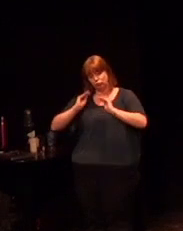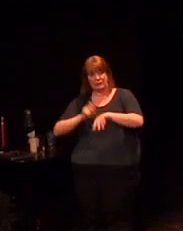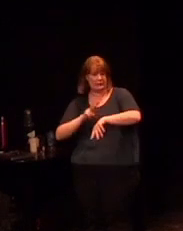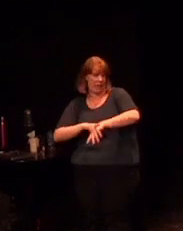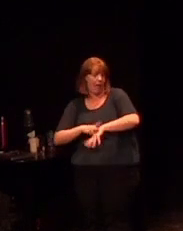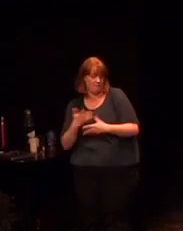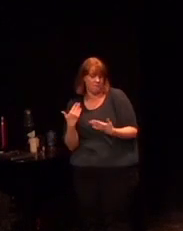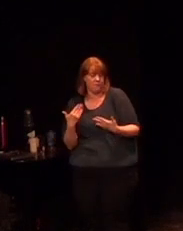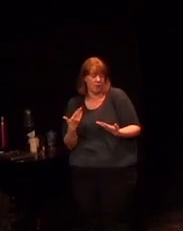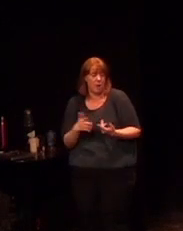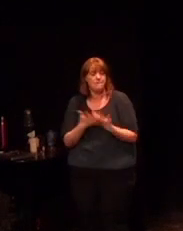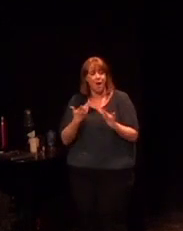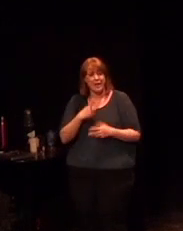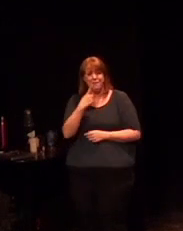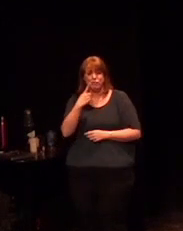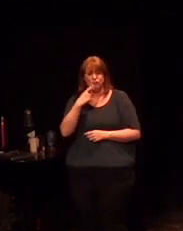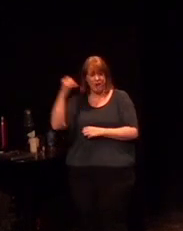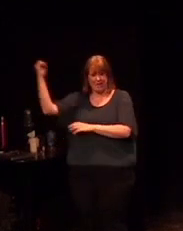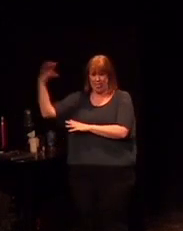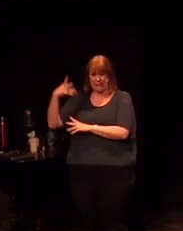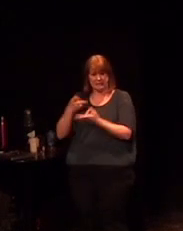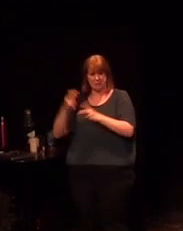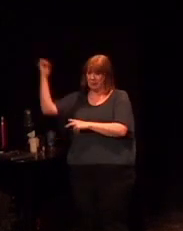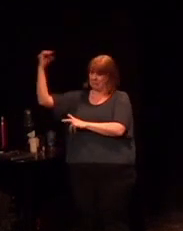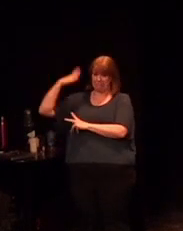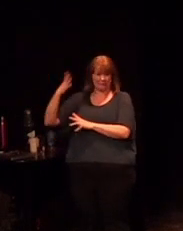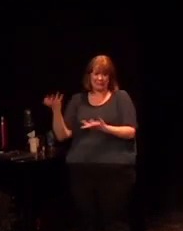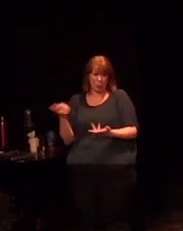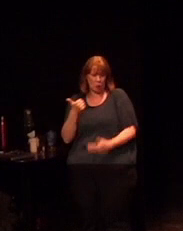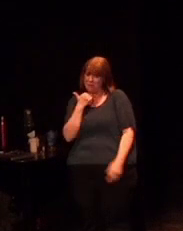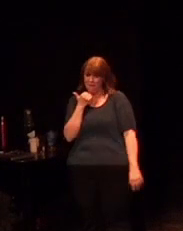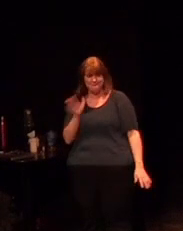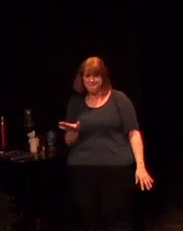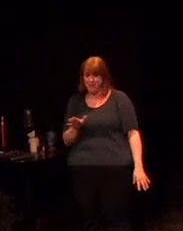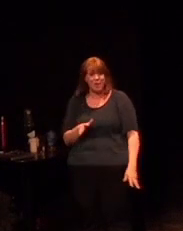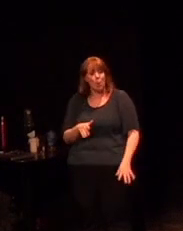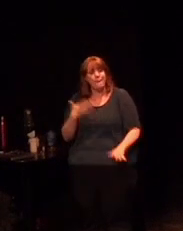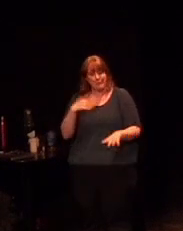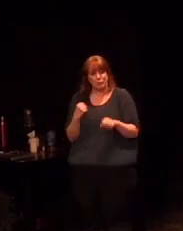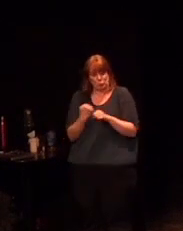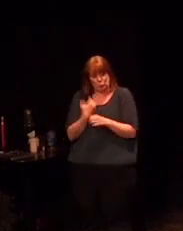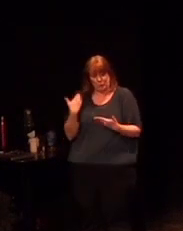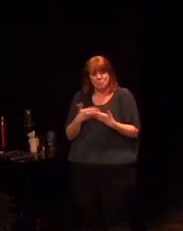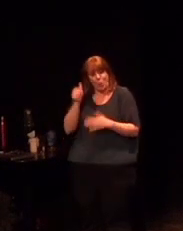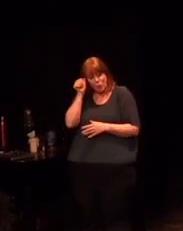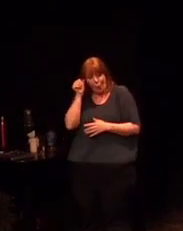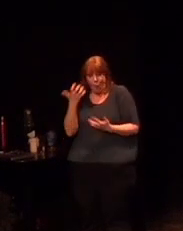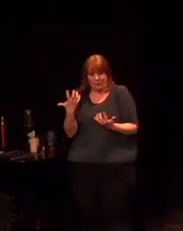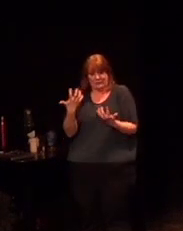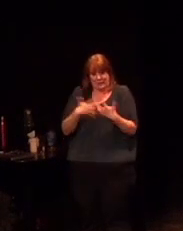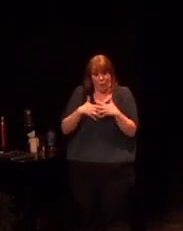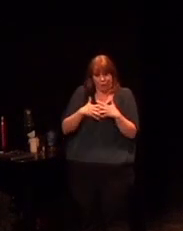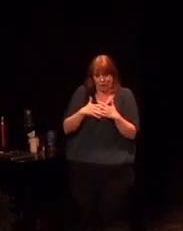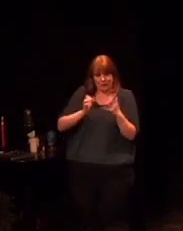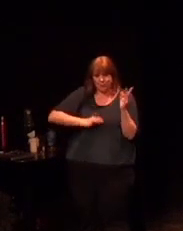the stage where having a red light at the side is not good enough. So even though we've been doing it, we're really aware that, again, technology, there are